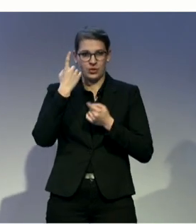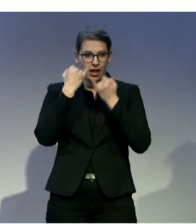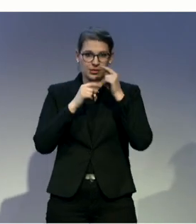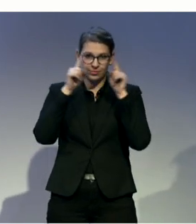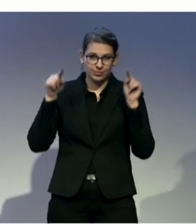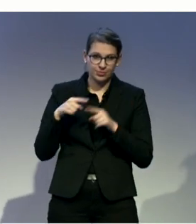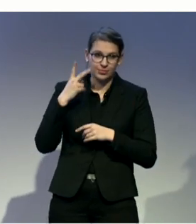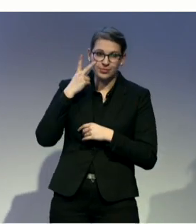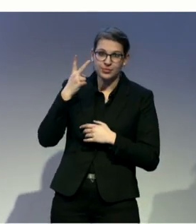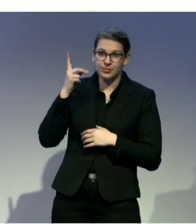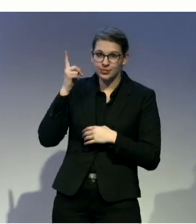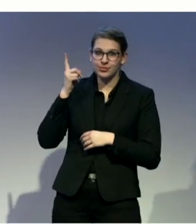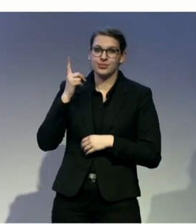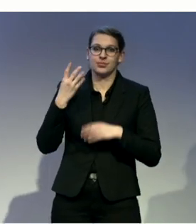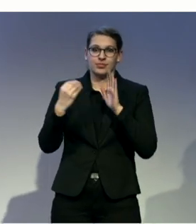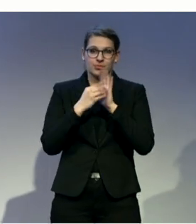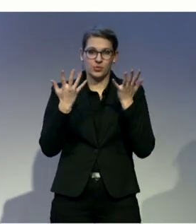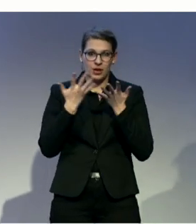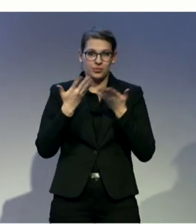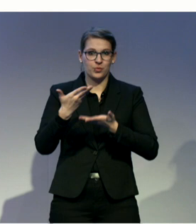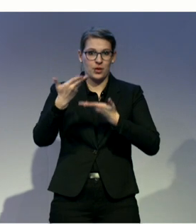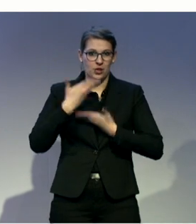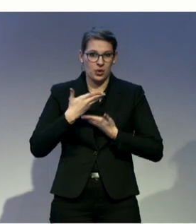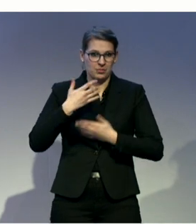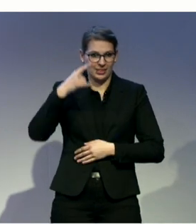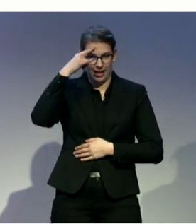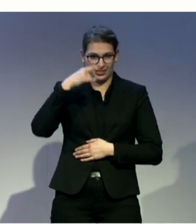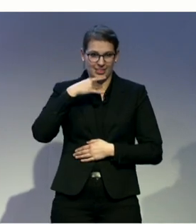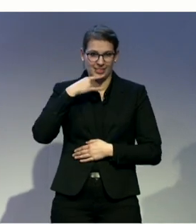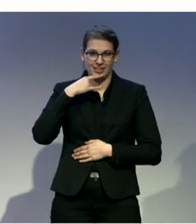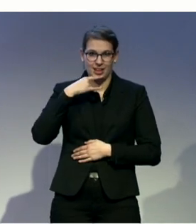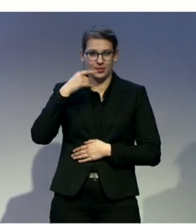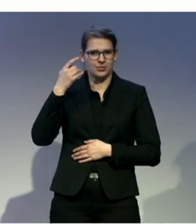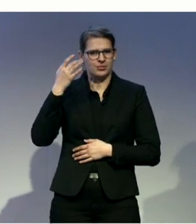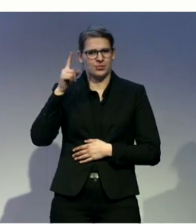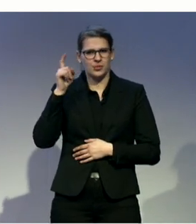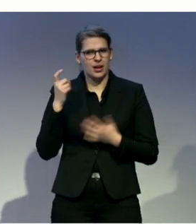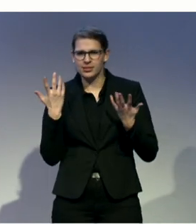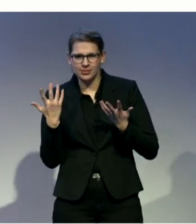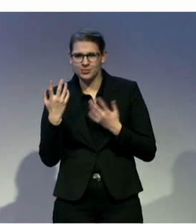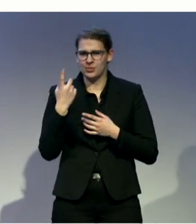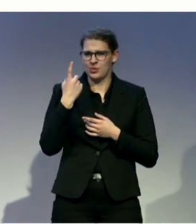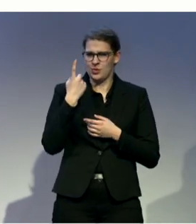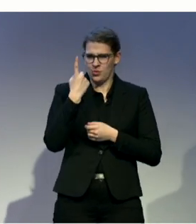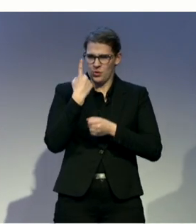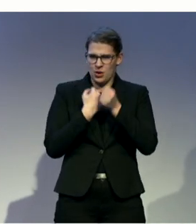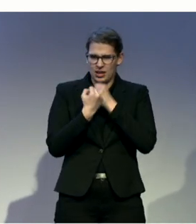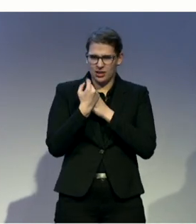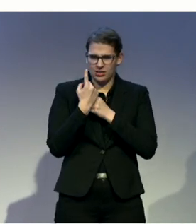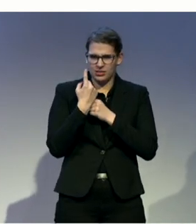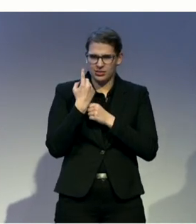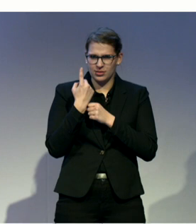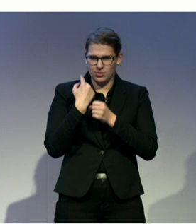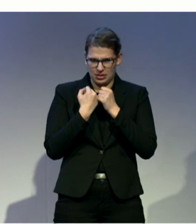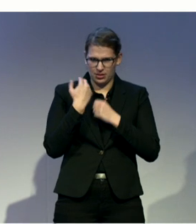welcome to Kazakhstan. Why to welcome? One day ago or 2 days ago? No, it was yesterday. Martin